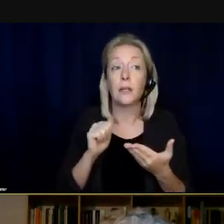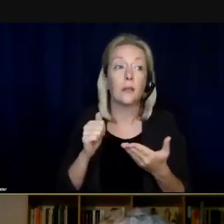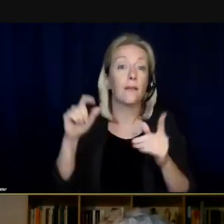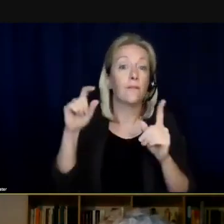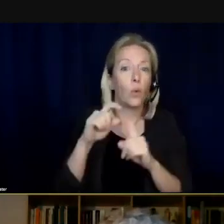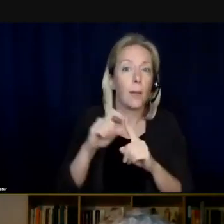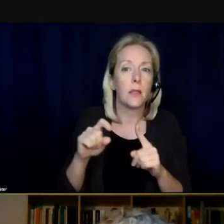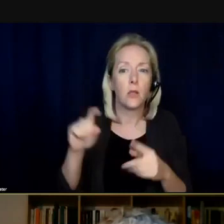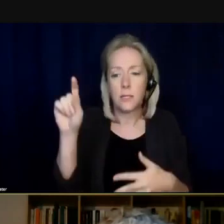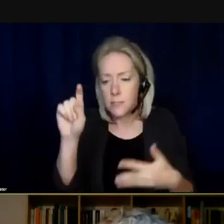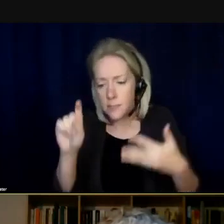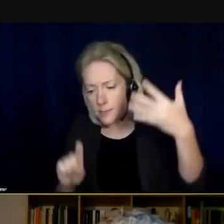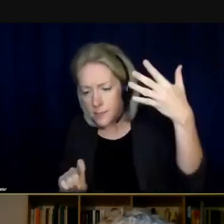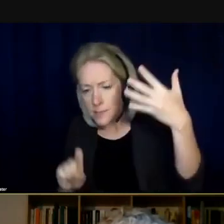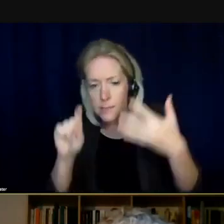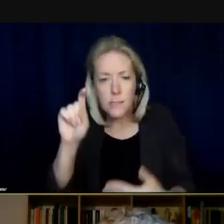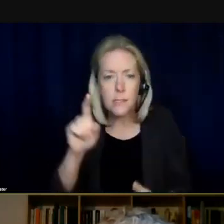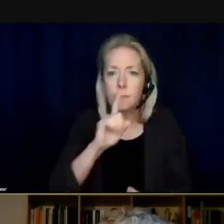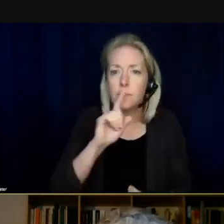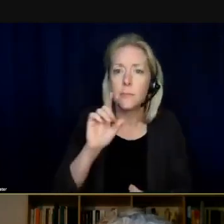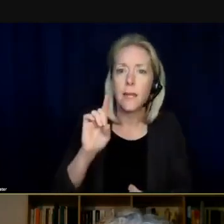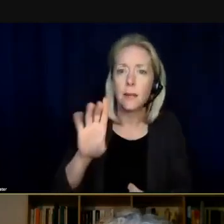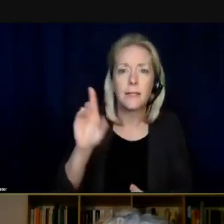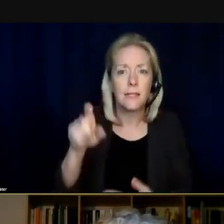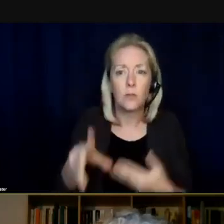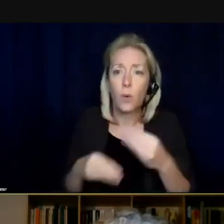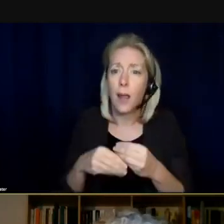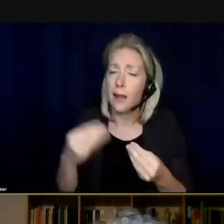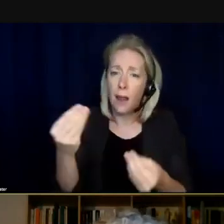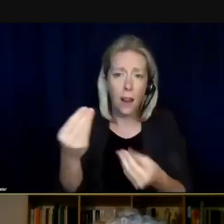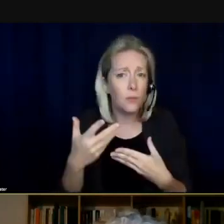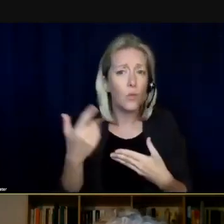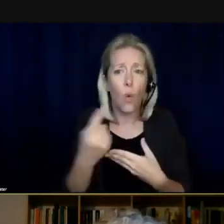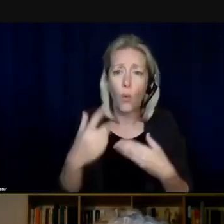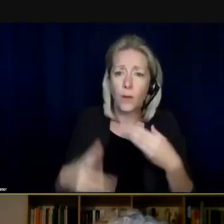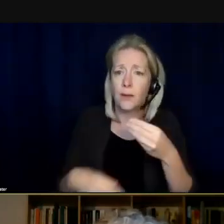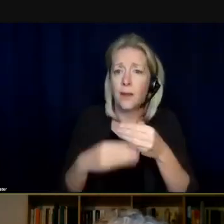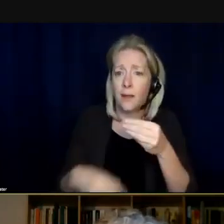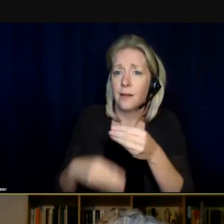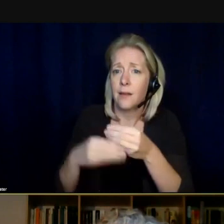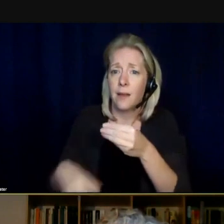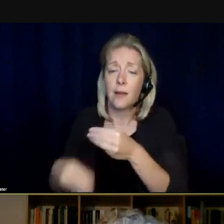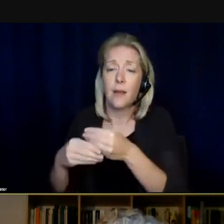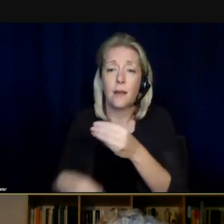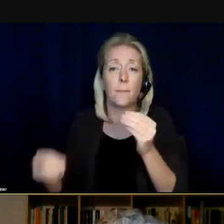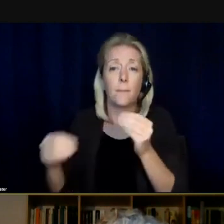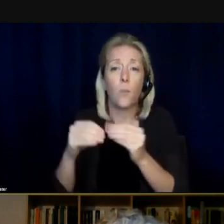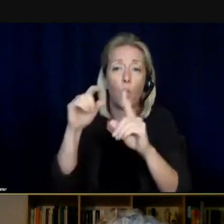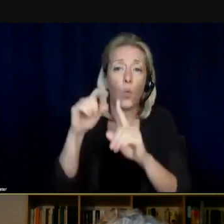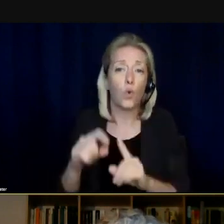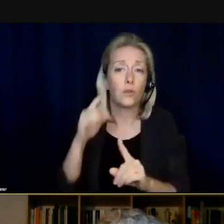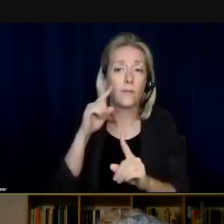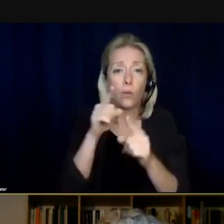you don't see in the database that you need, just let us know. We're constantly doing that